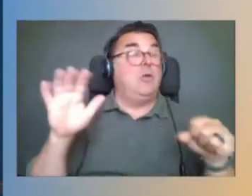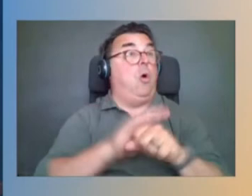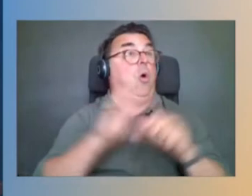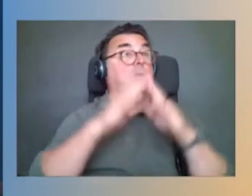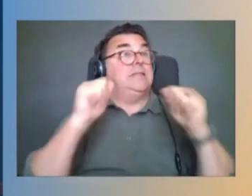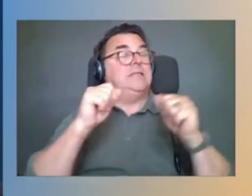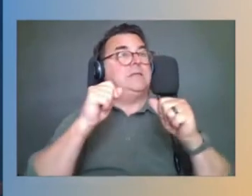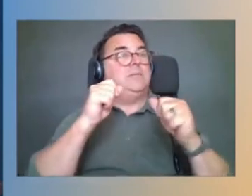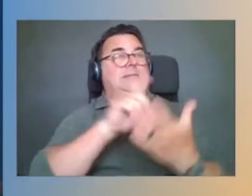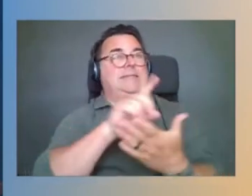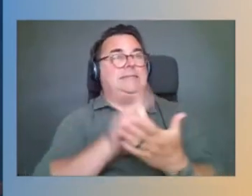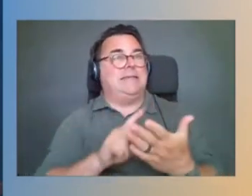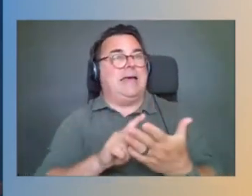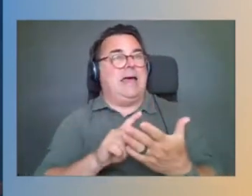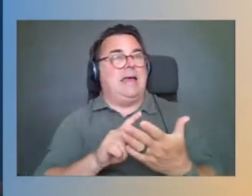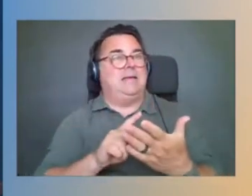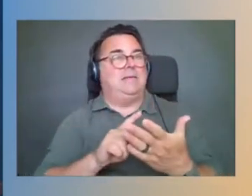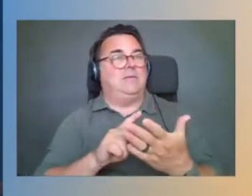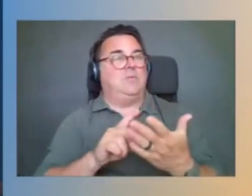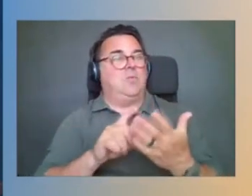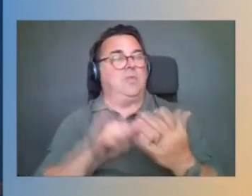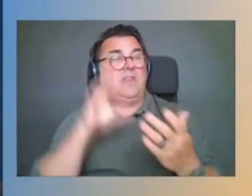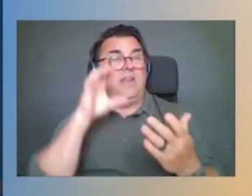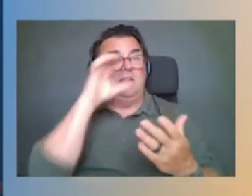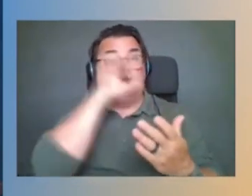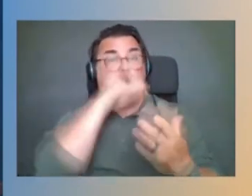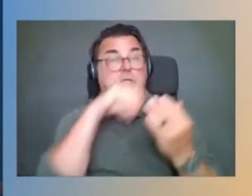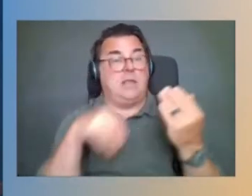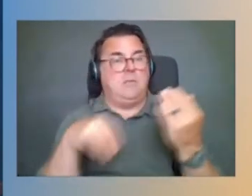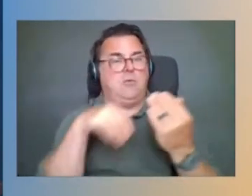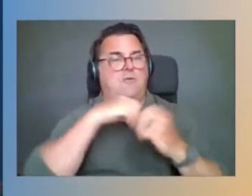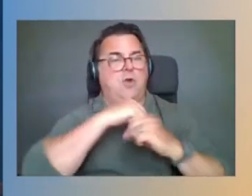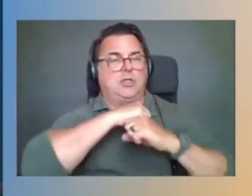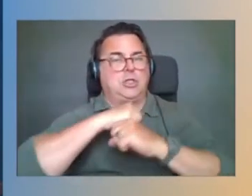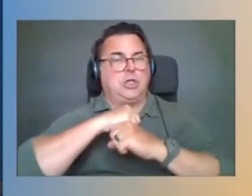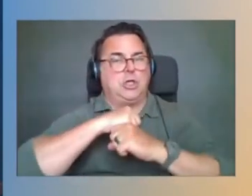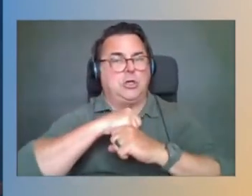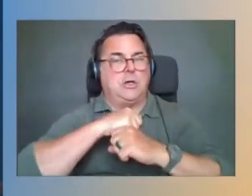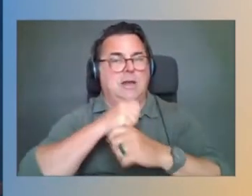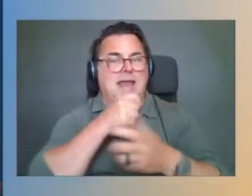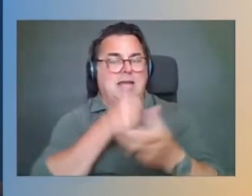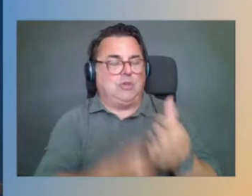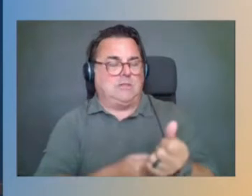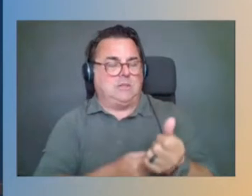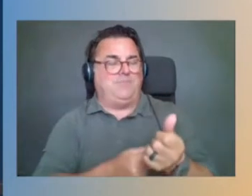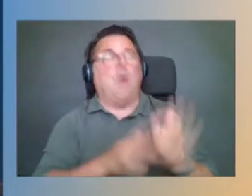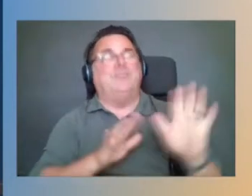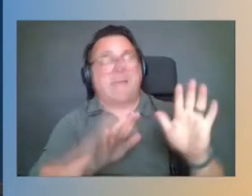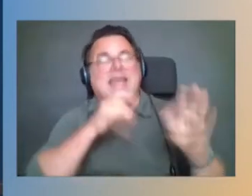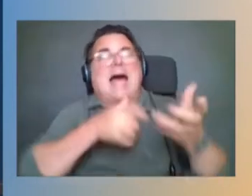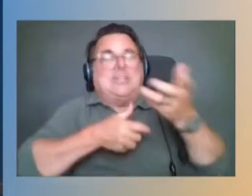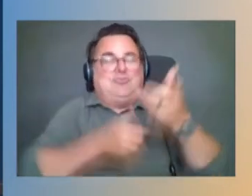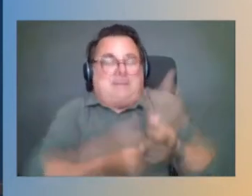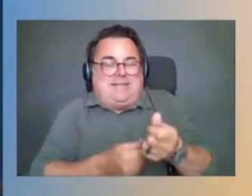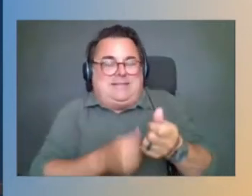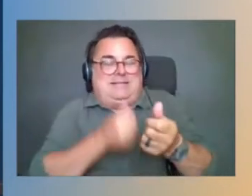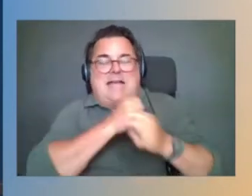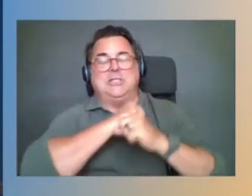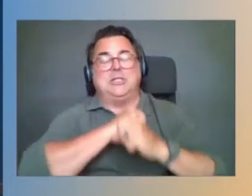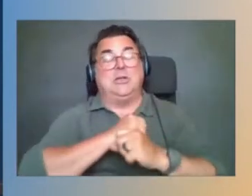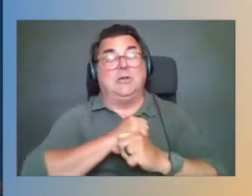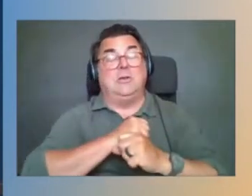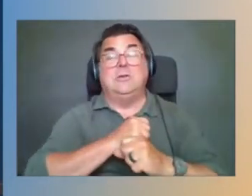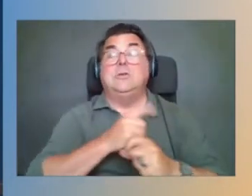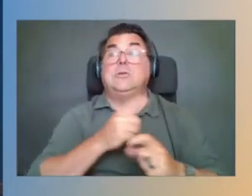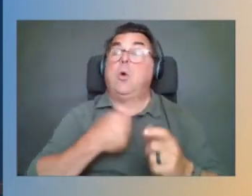that that peripheral is insecure and not trusted. And we've taken this so far that we don't just support